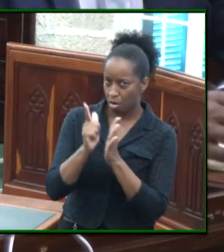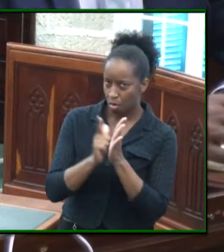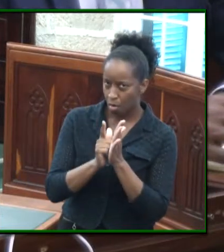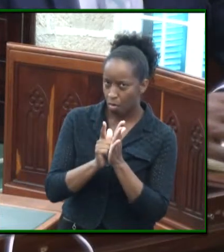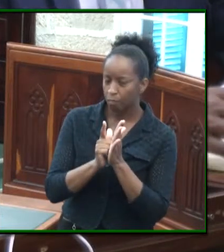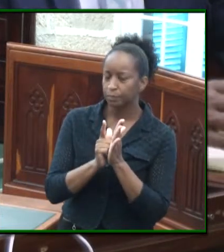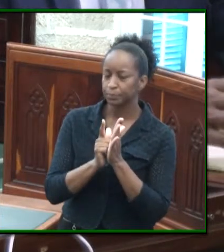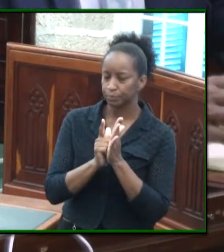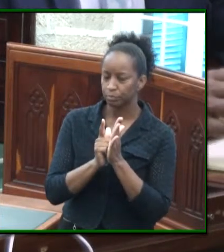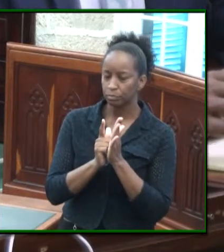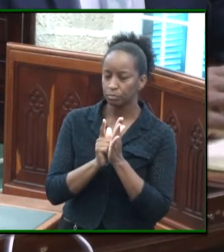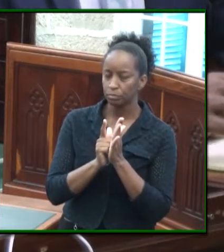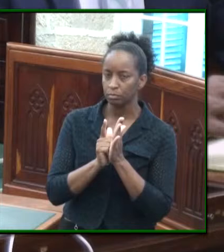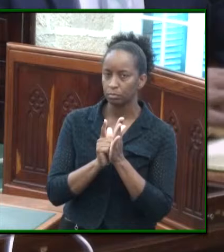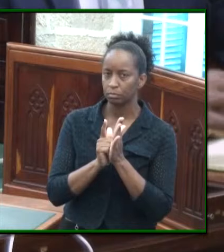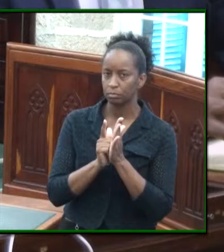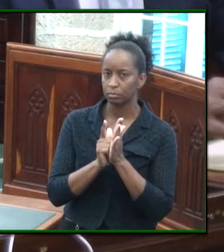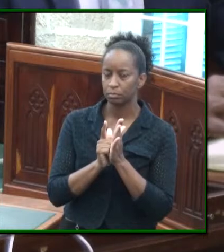person who is